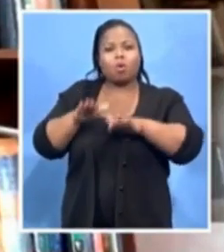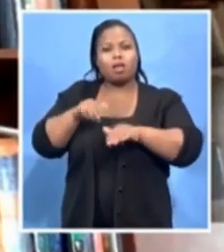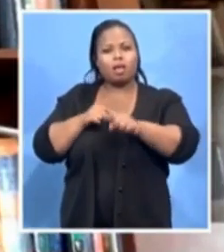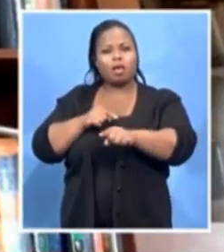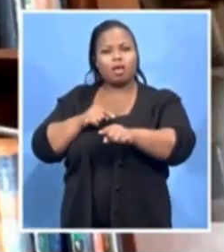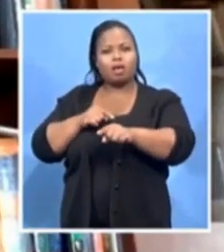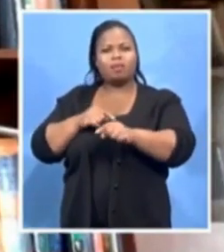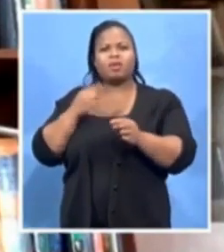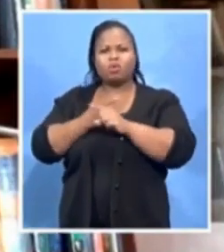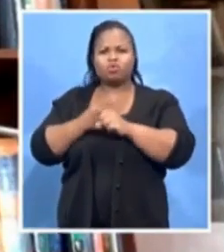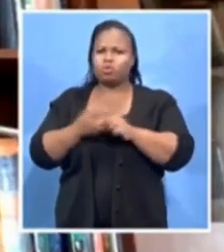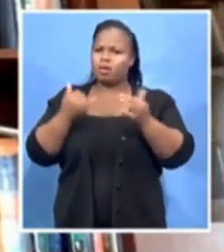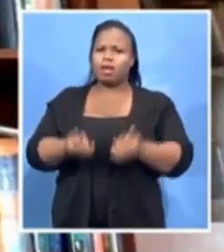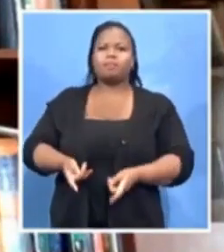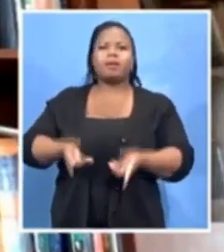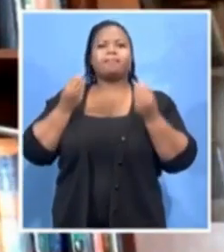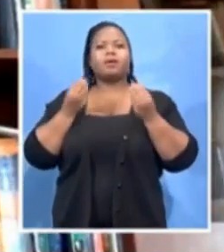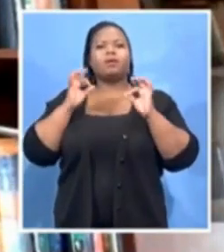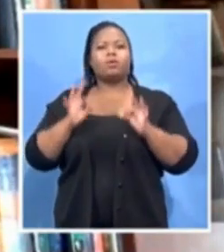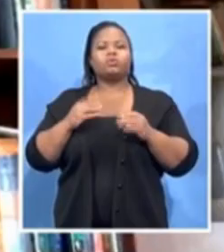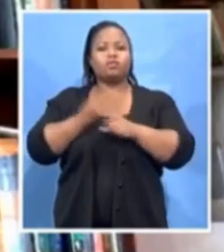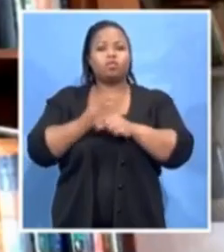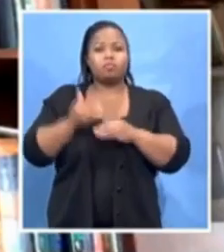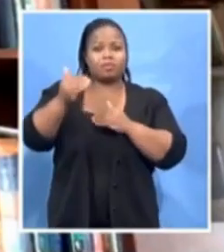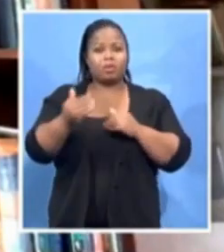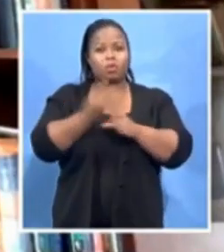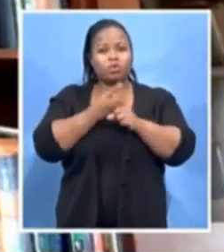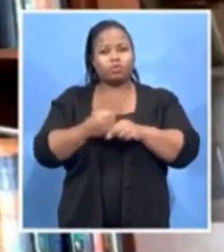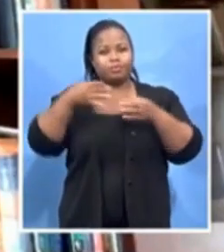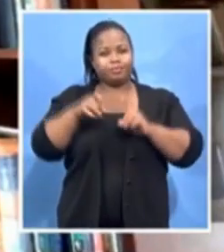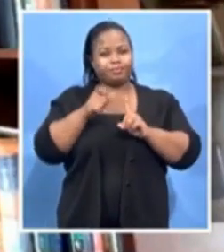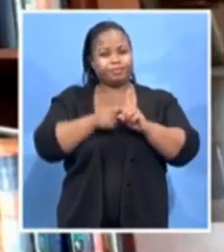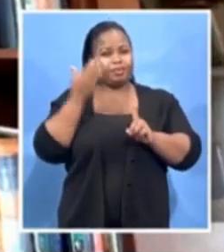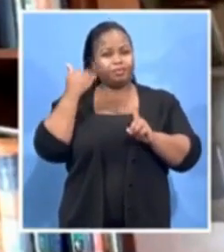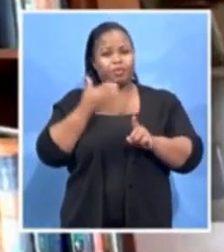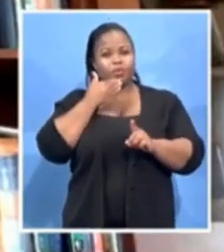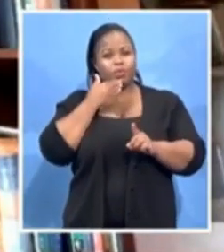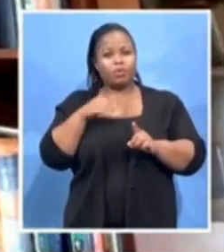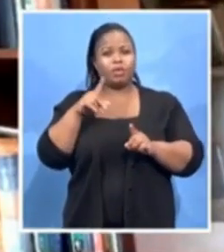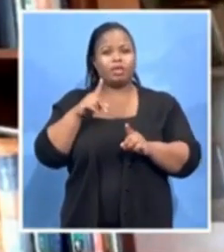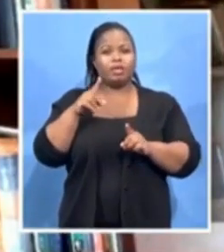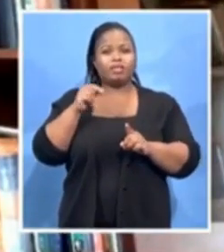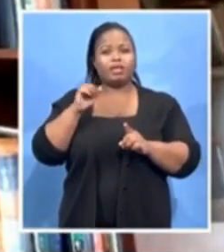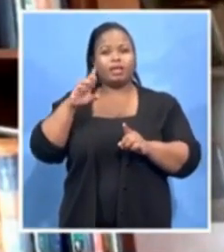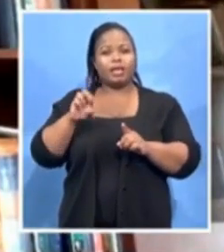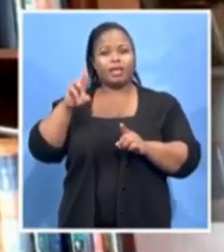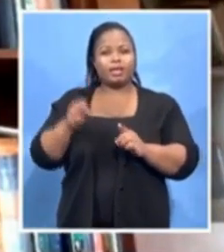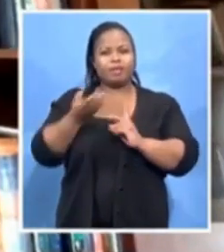of the frontline state, which was chaired, as I've said, by Mwalimu Julius Kambarage Nyerere between 1975